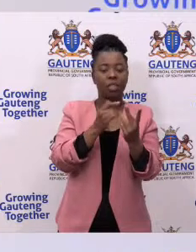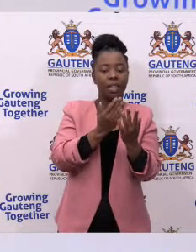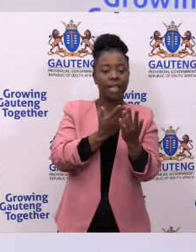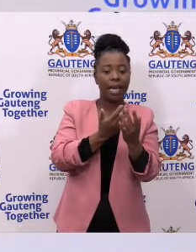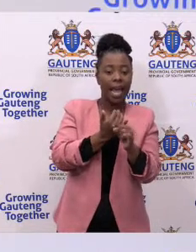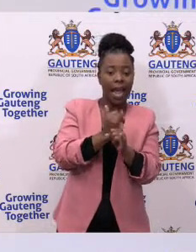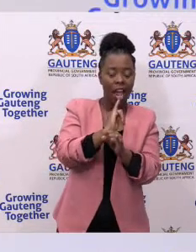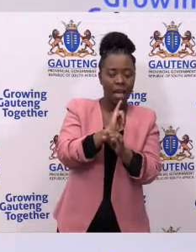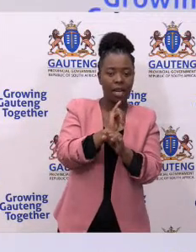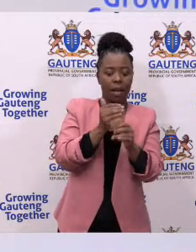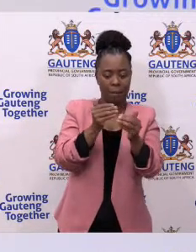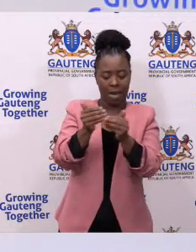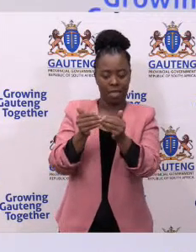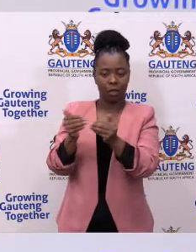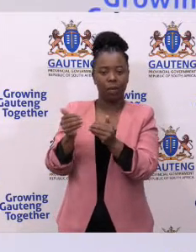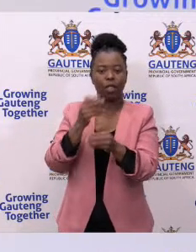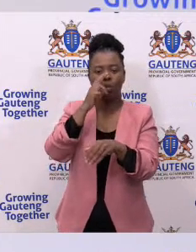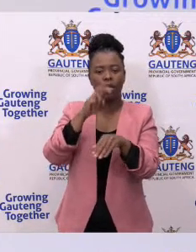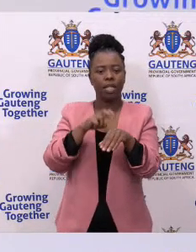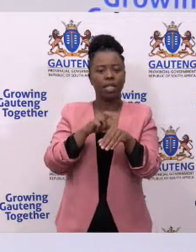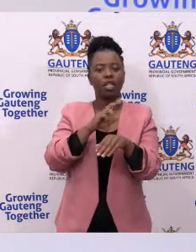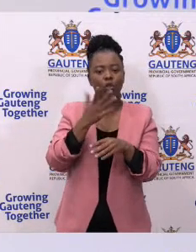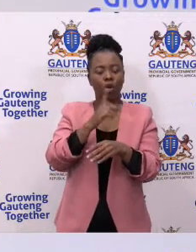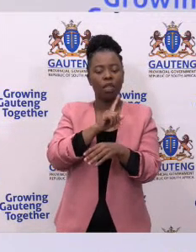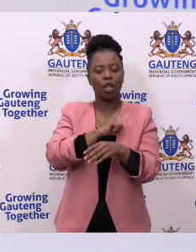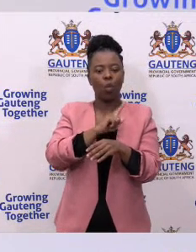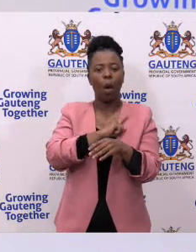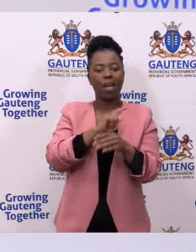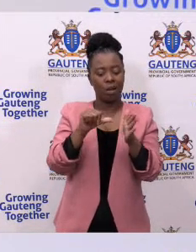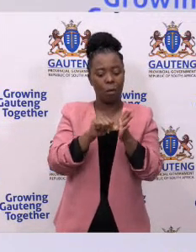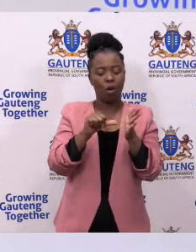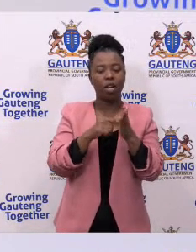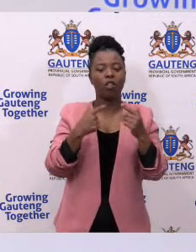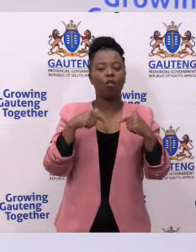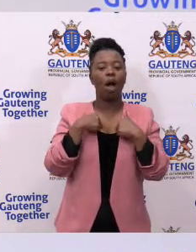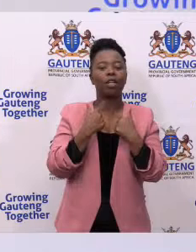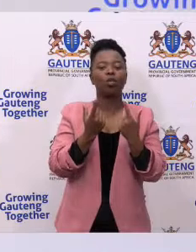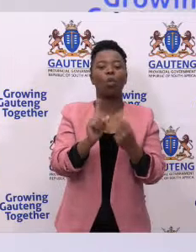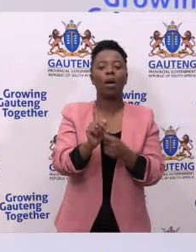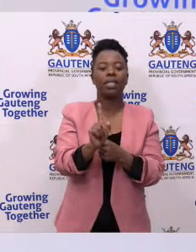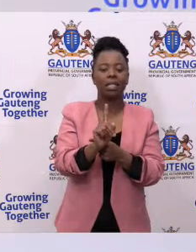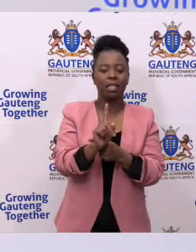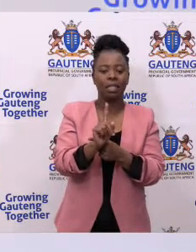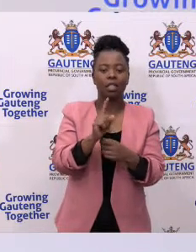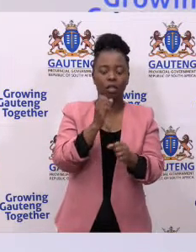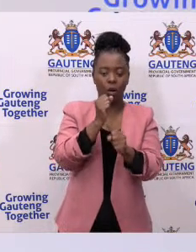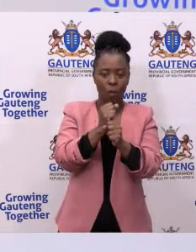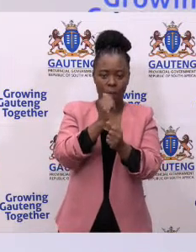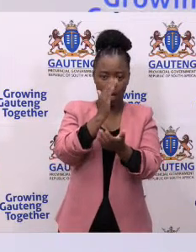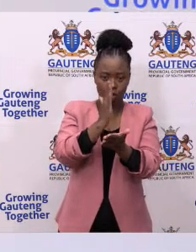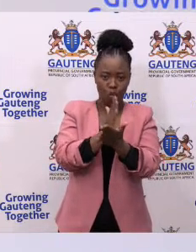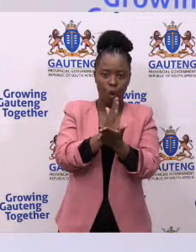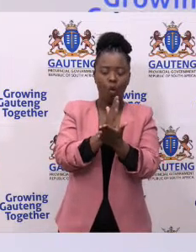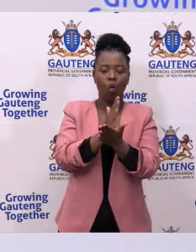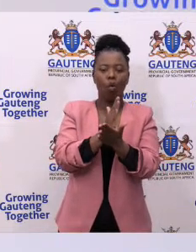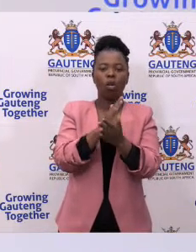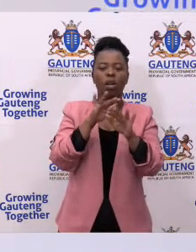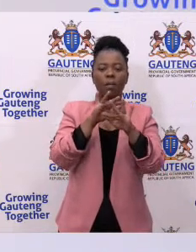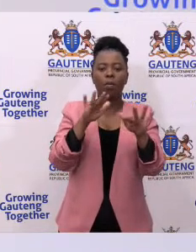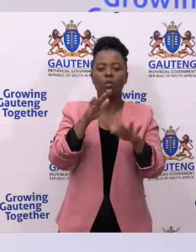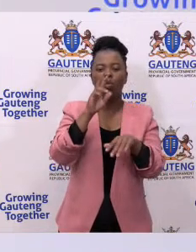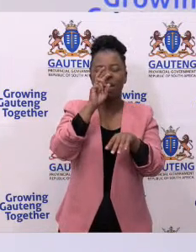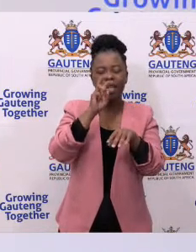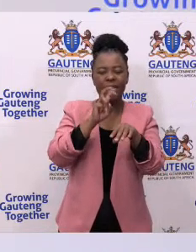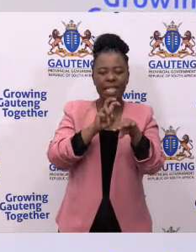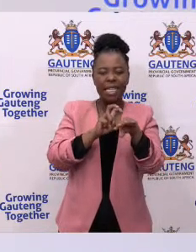is required. That is the reason why it's so important for us to make sure that those who require help